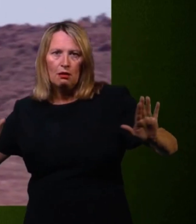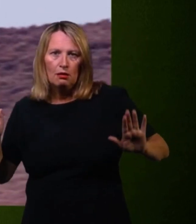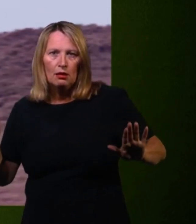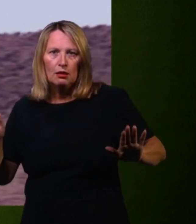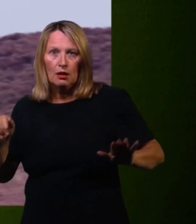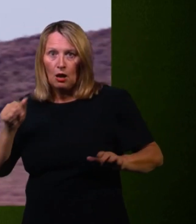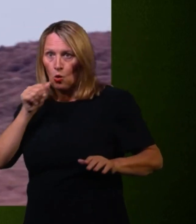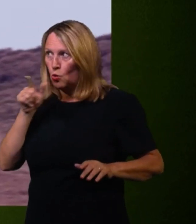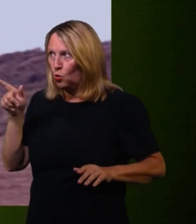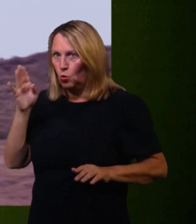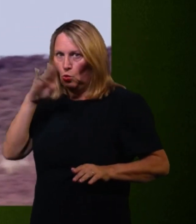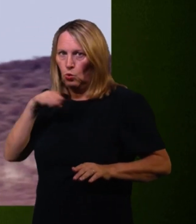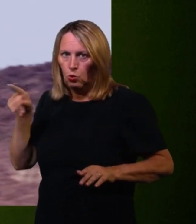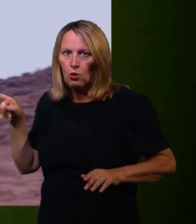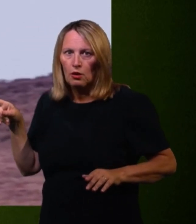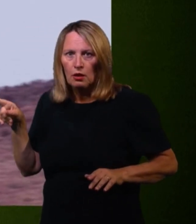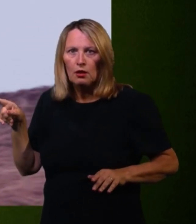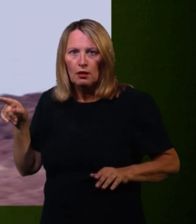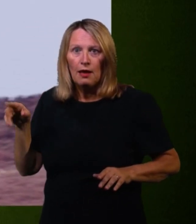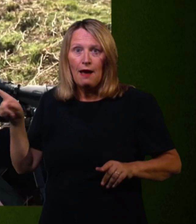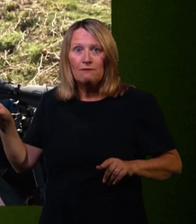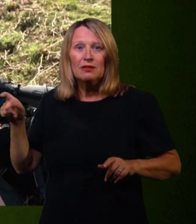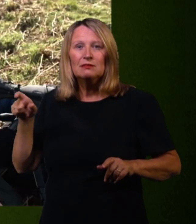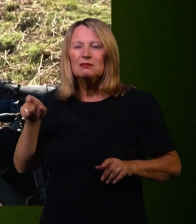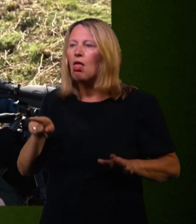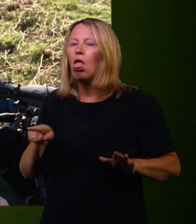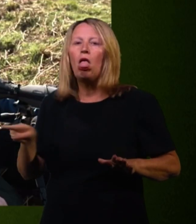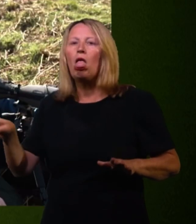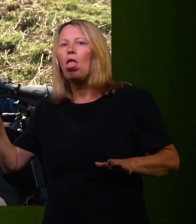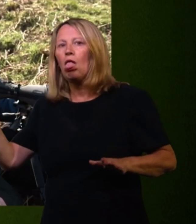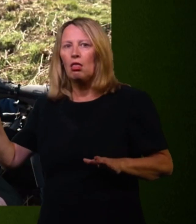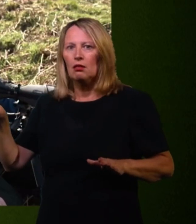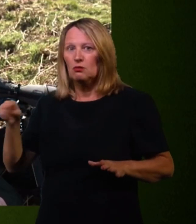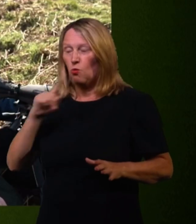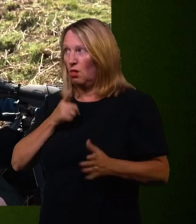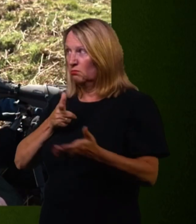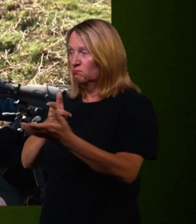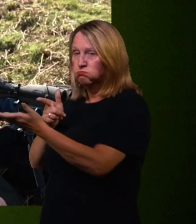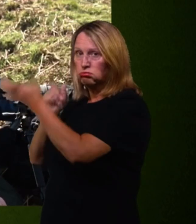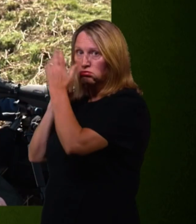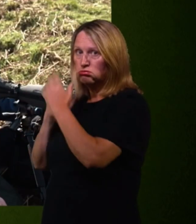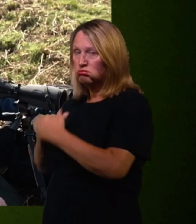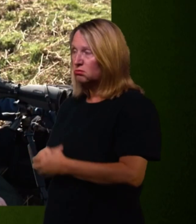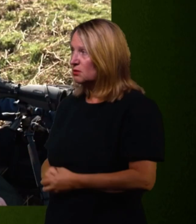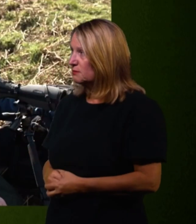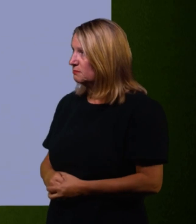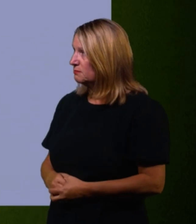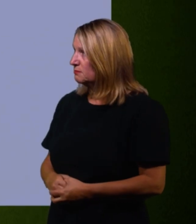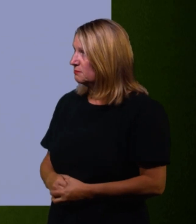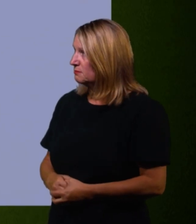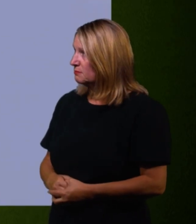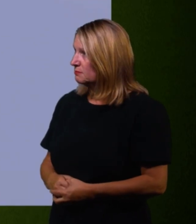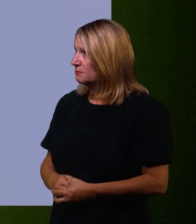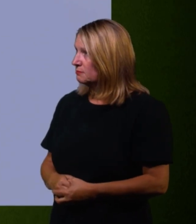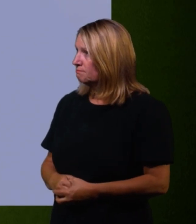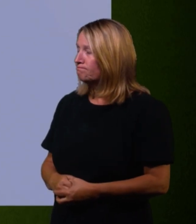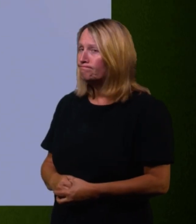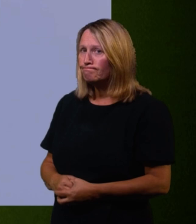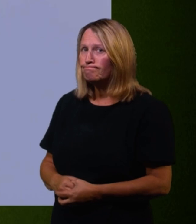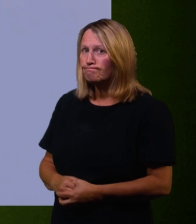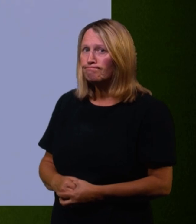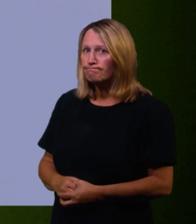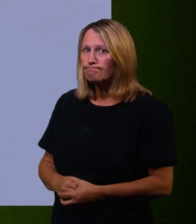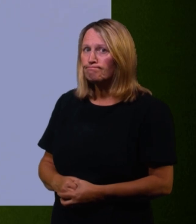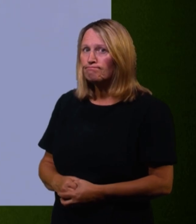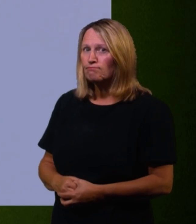the danger to him, if he strays out of this reserve, that someone's going to take a shot at him. Yeah, and